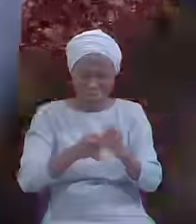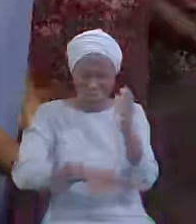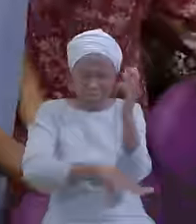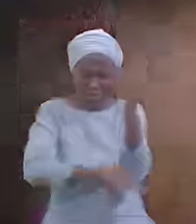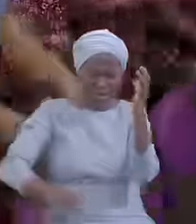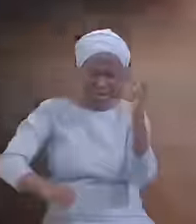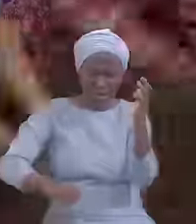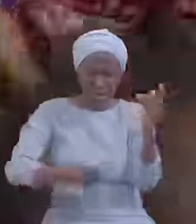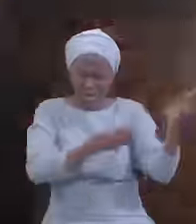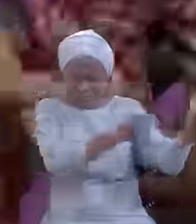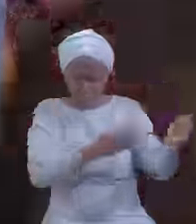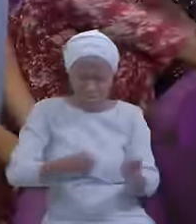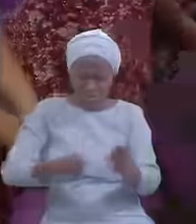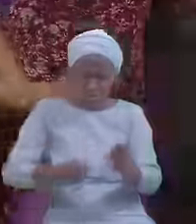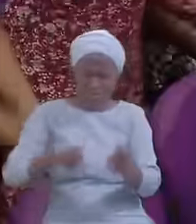Throw it down.